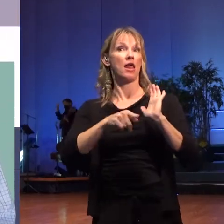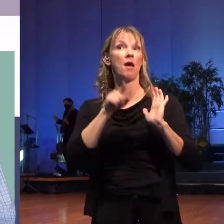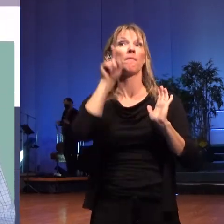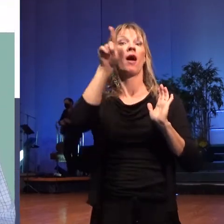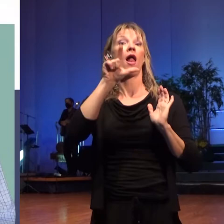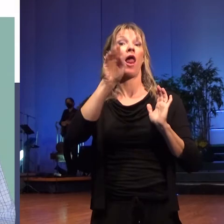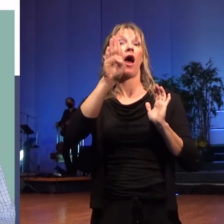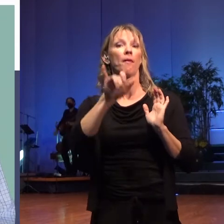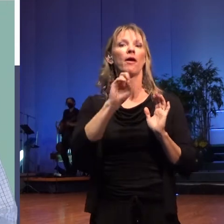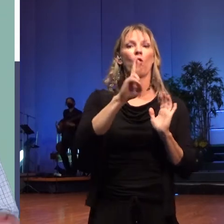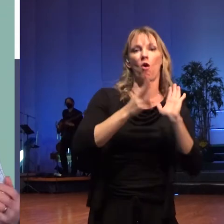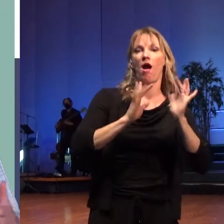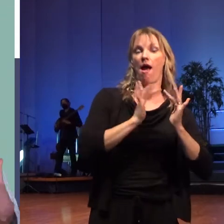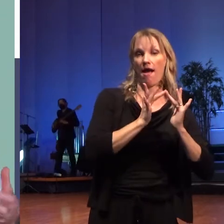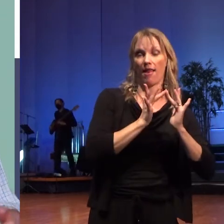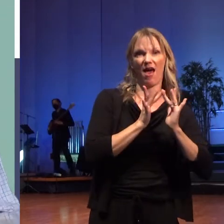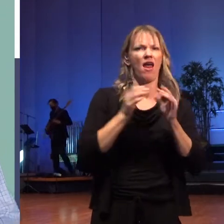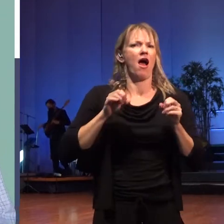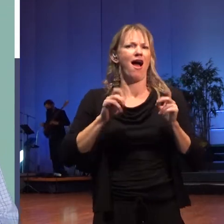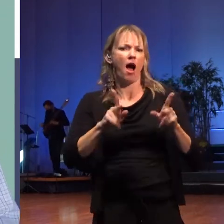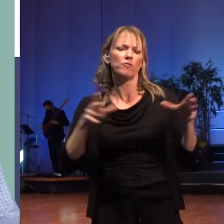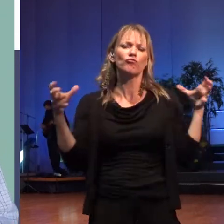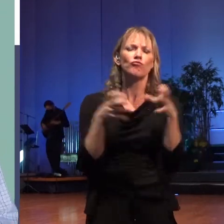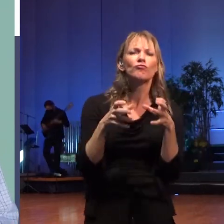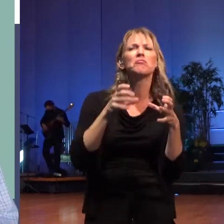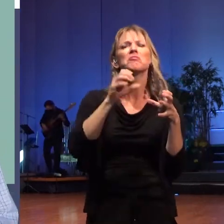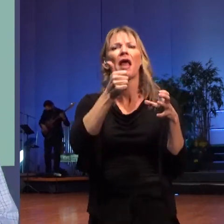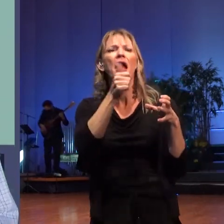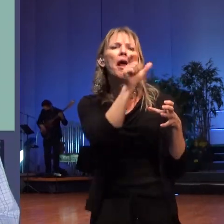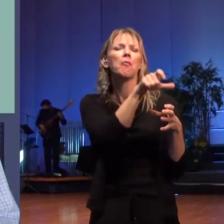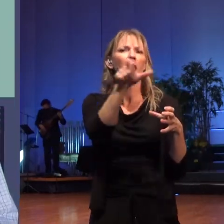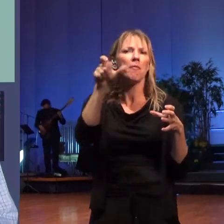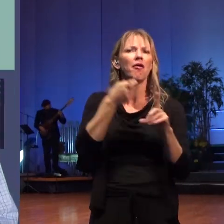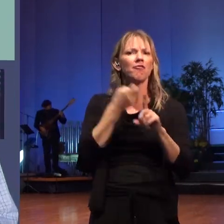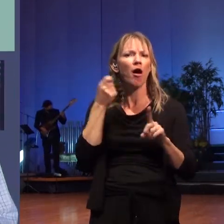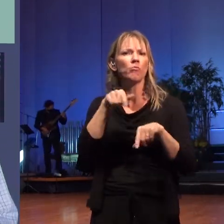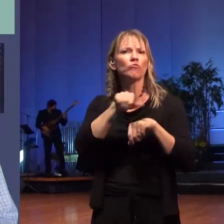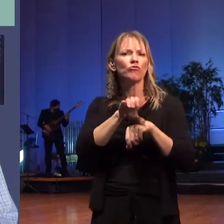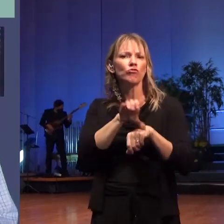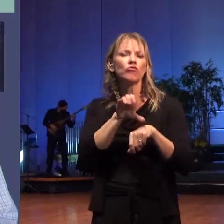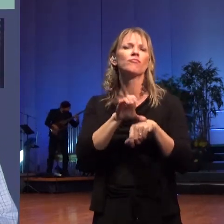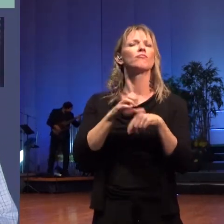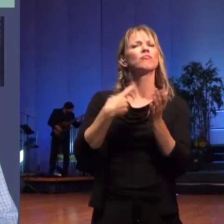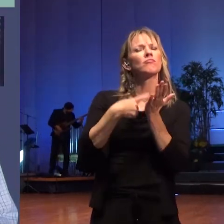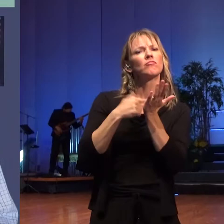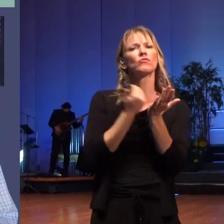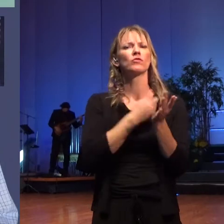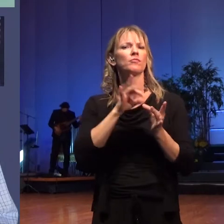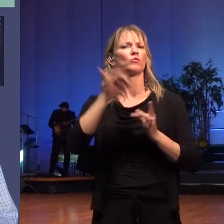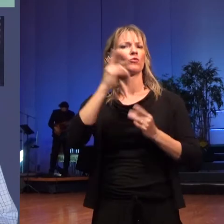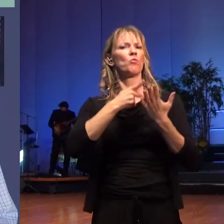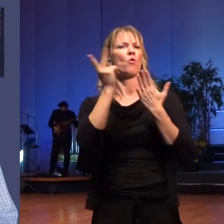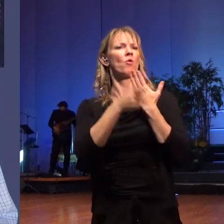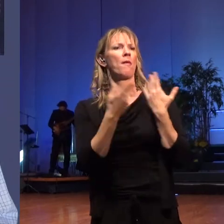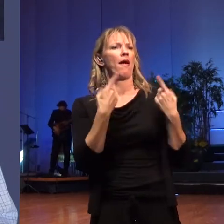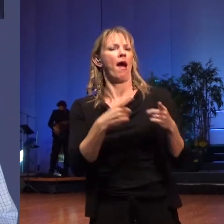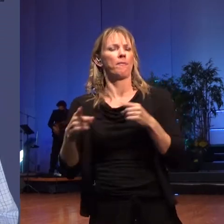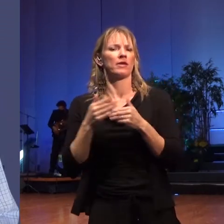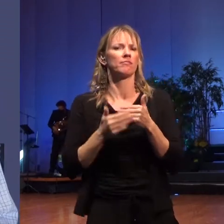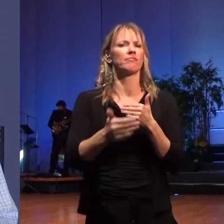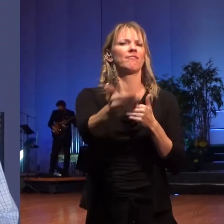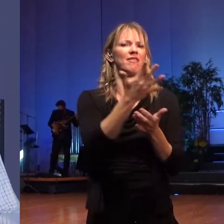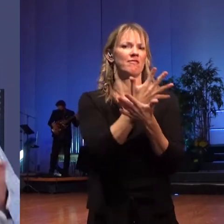you can sign up online. Opportunity to get with maybe about 10 other Mile Highers, talk about our spiritual program that's happening for the next 5